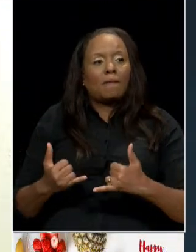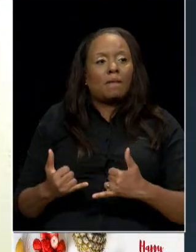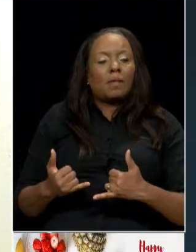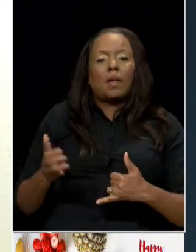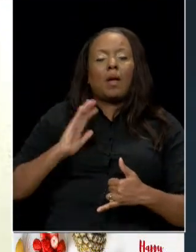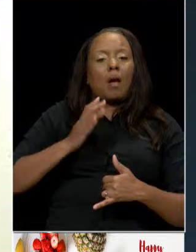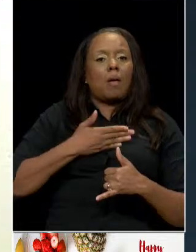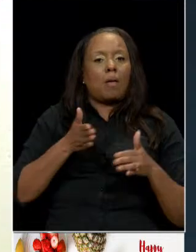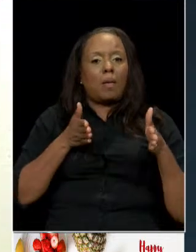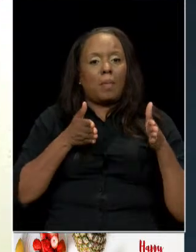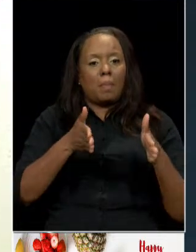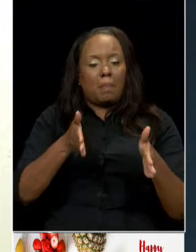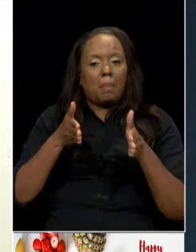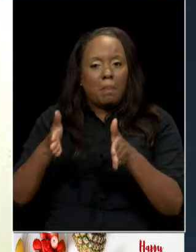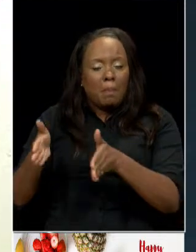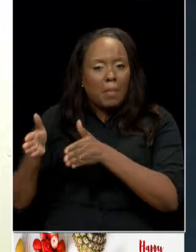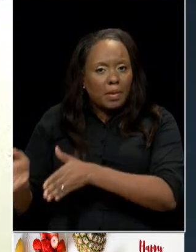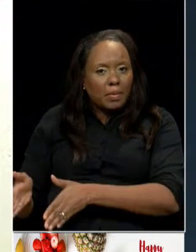worked.